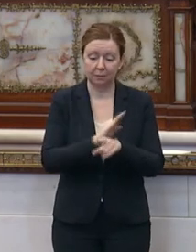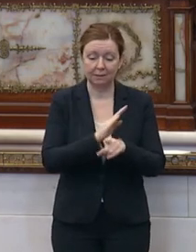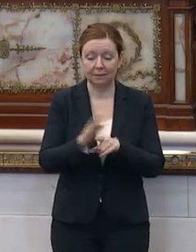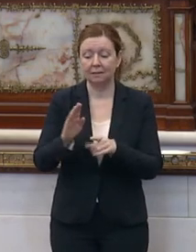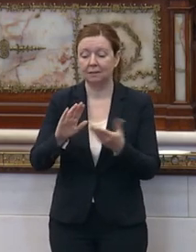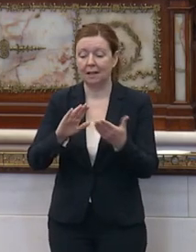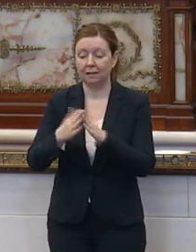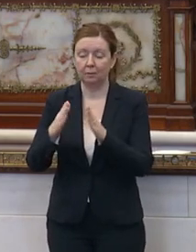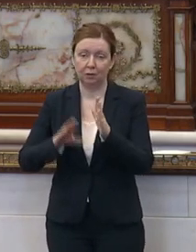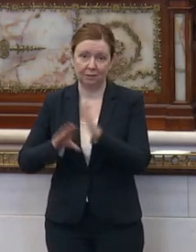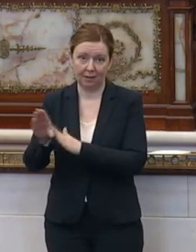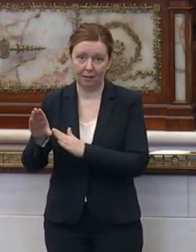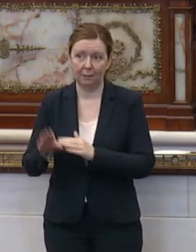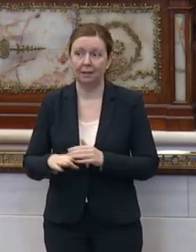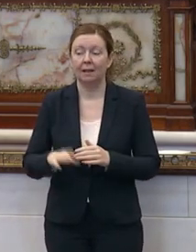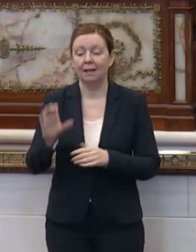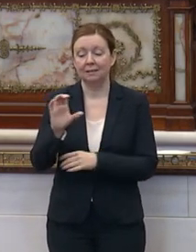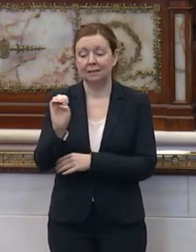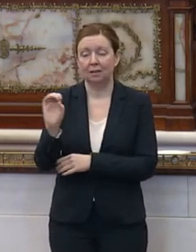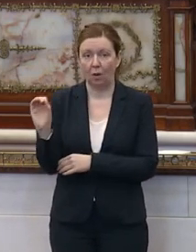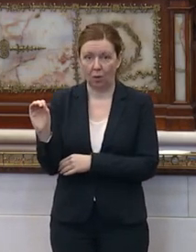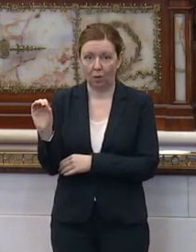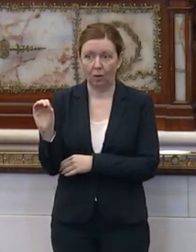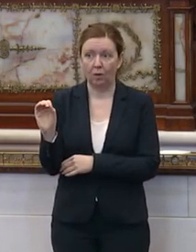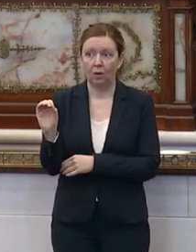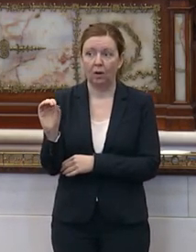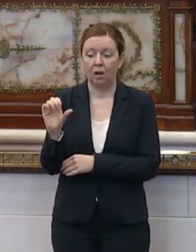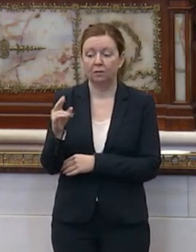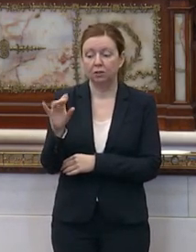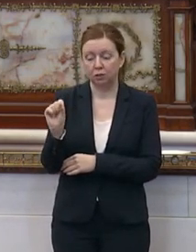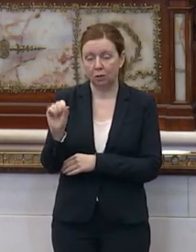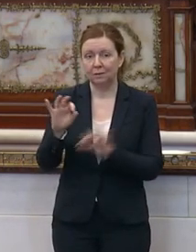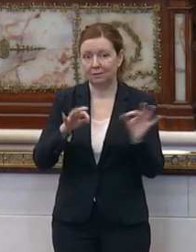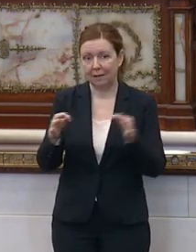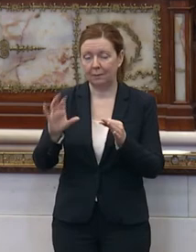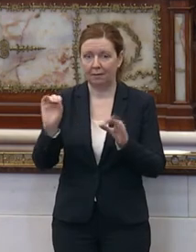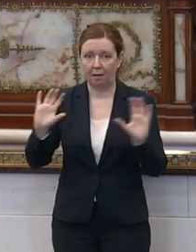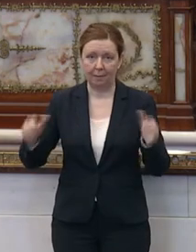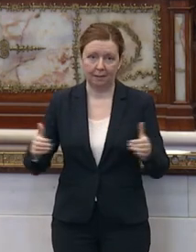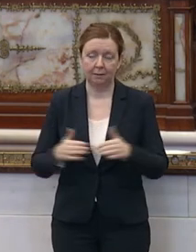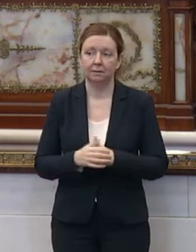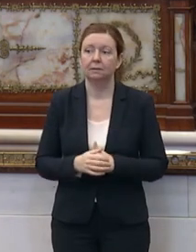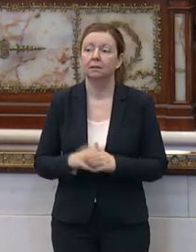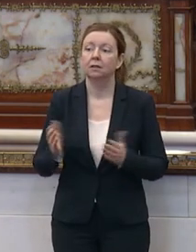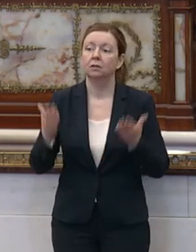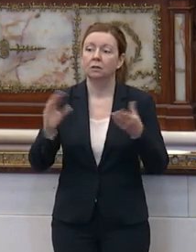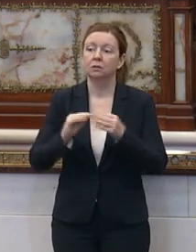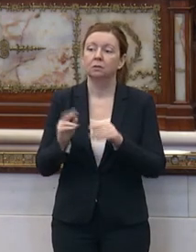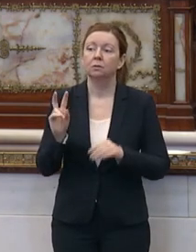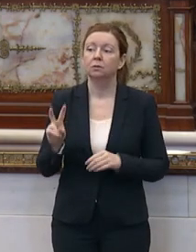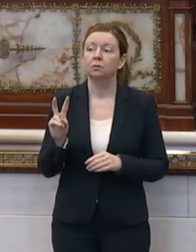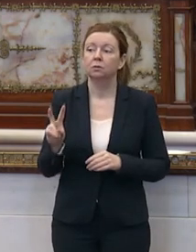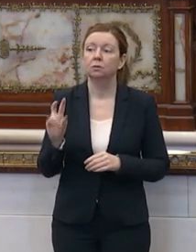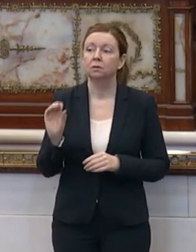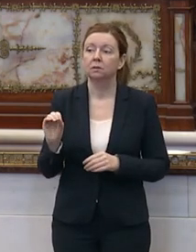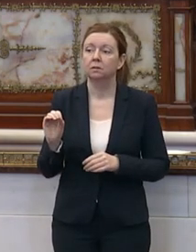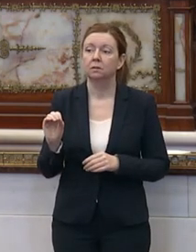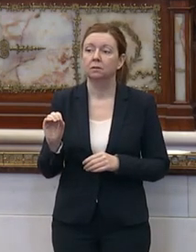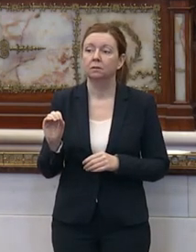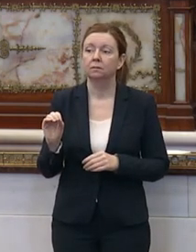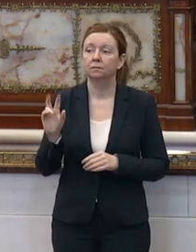and community development as CEO of the Choate's family of companies. And resolution number